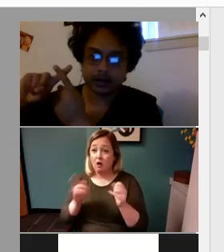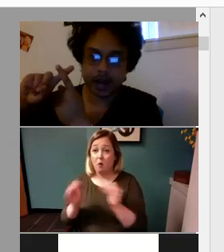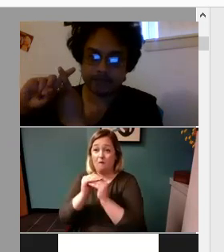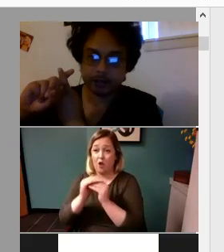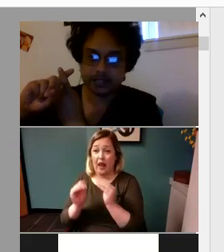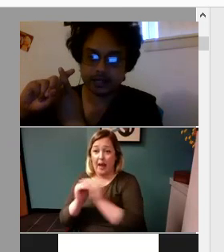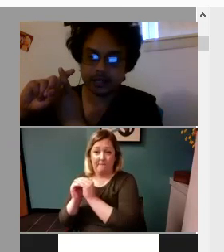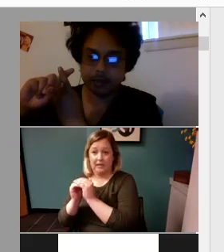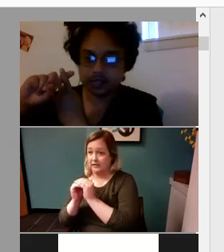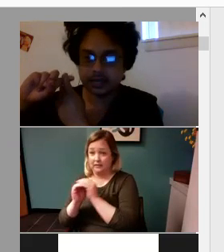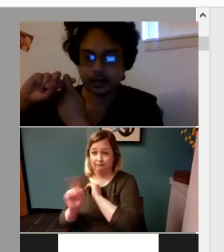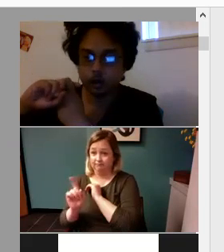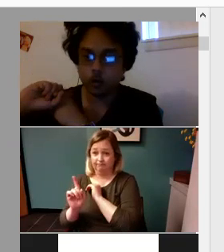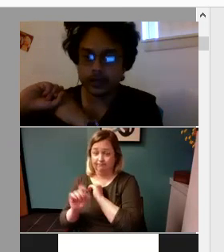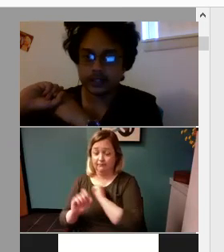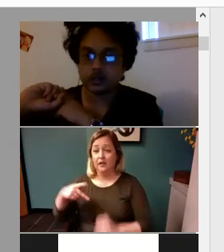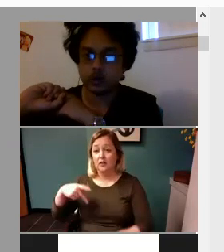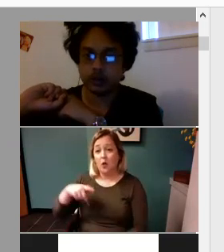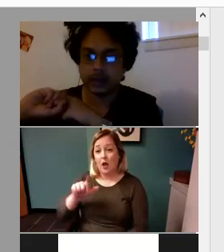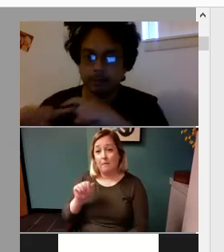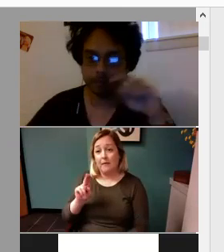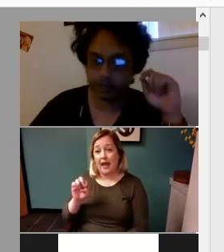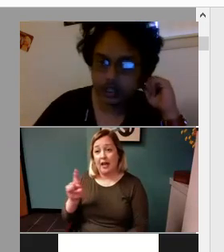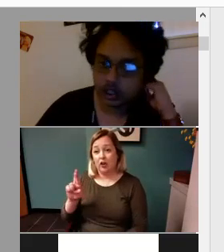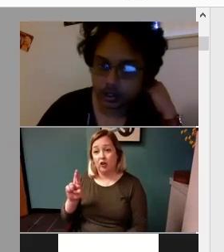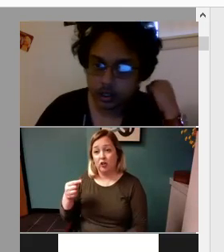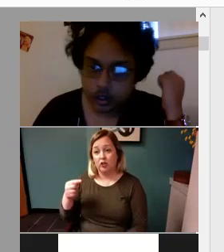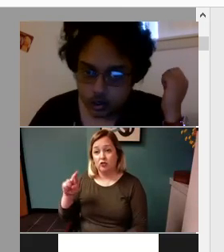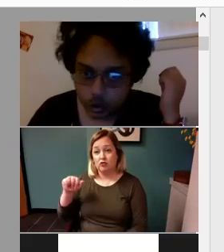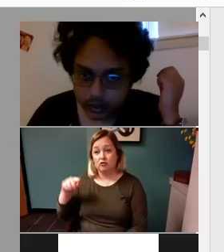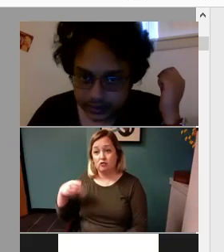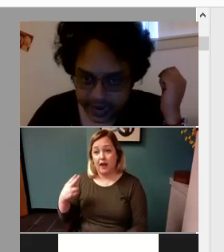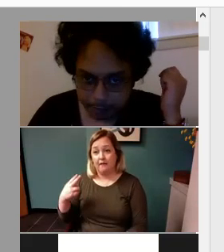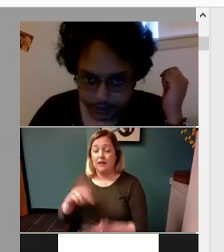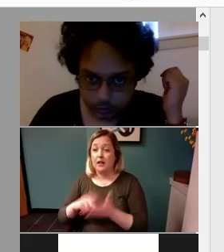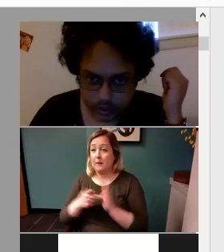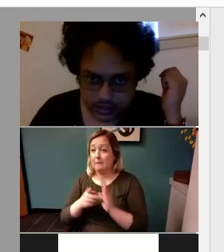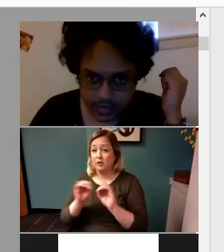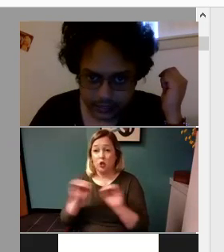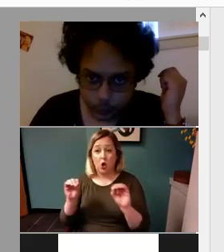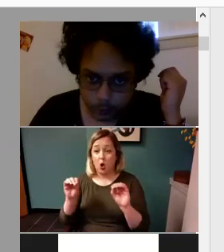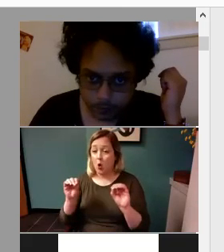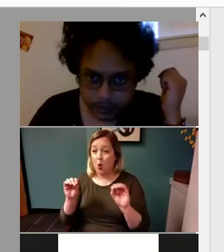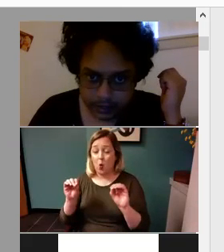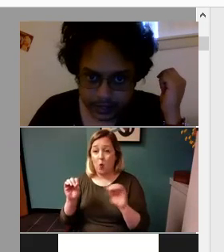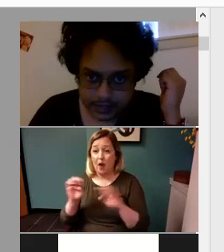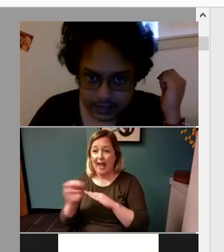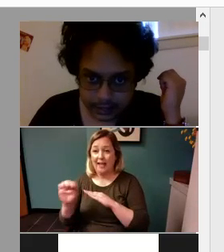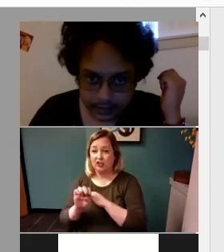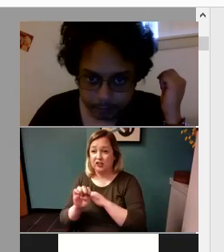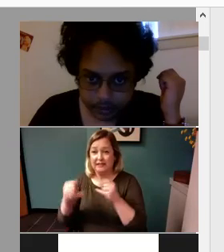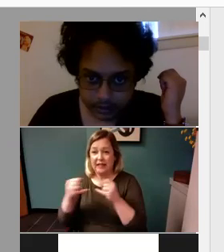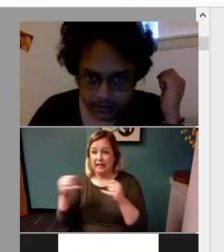a planar graph basically means that no edges overlap each other. So in that particular scenario,